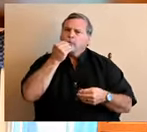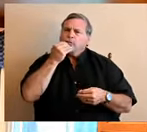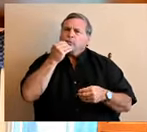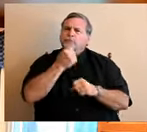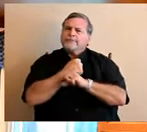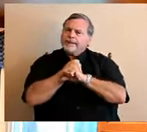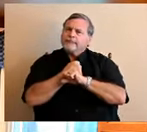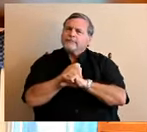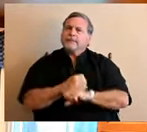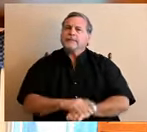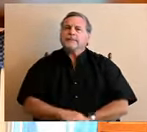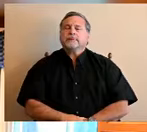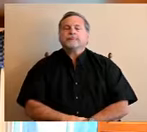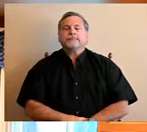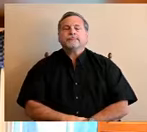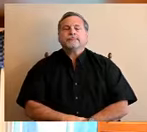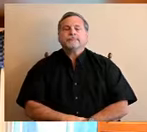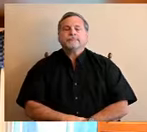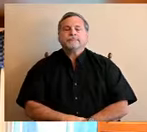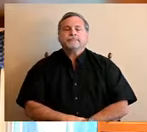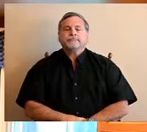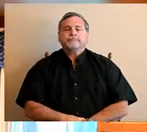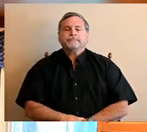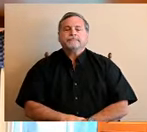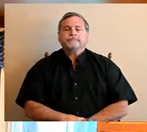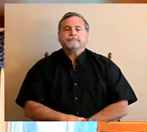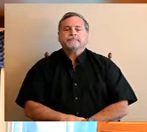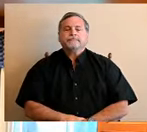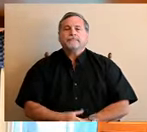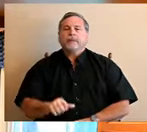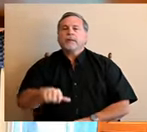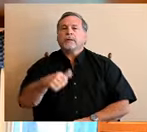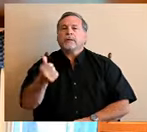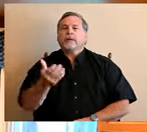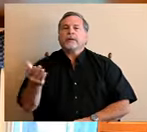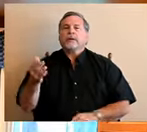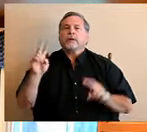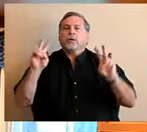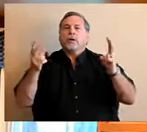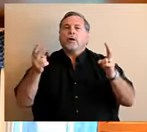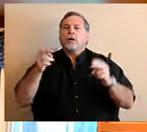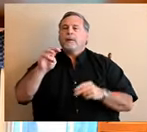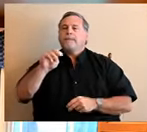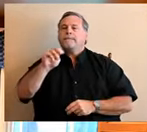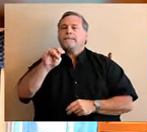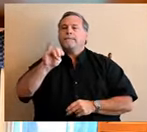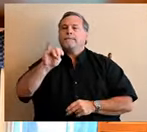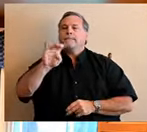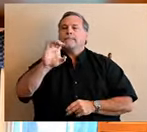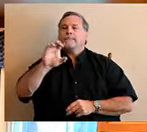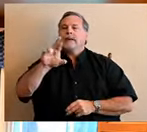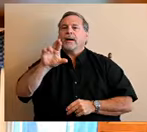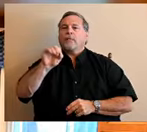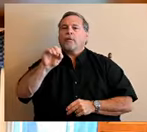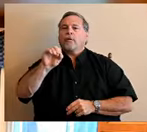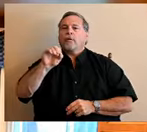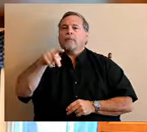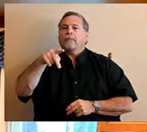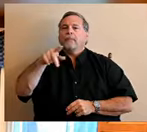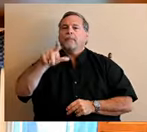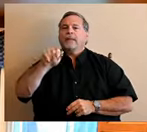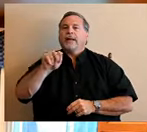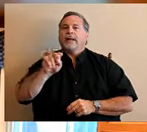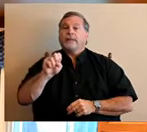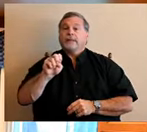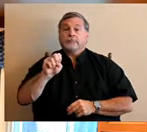that. Another one that's a little bit different is called a microplane. A microplane is used for a lot of things. Now, if your mom or